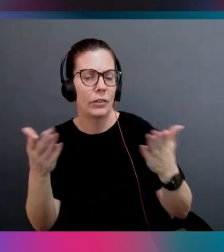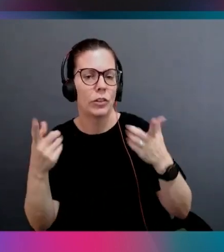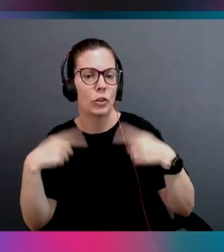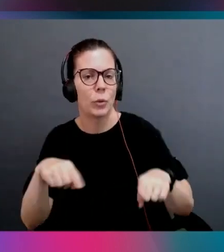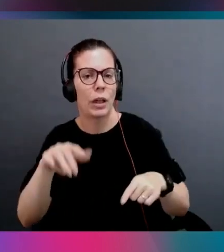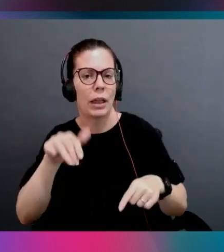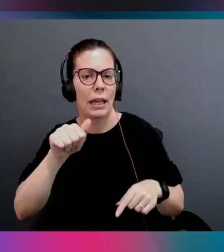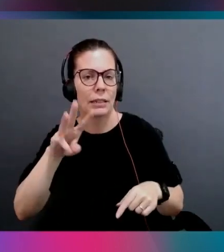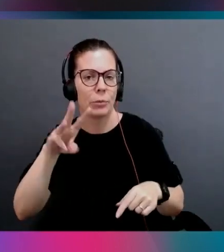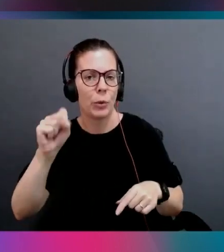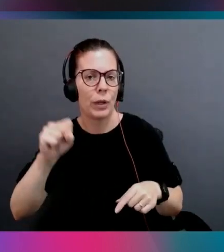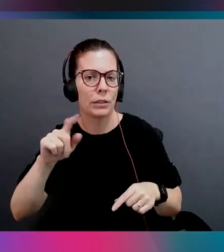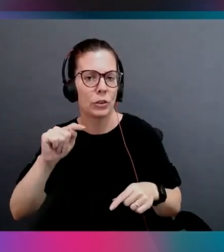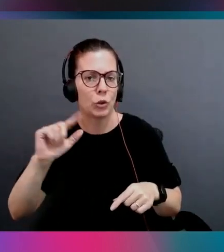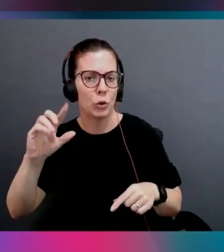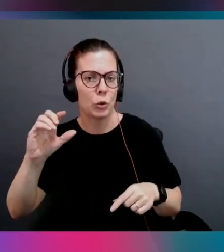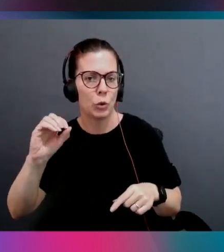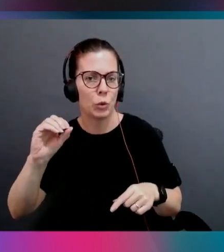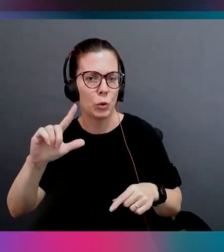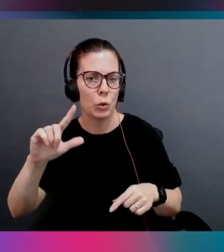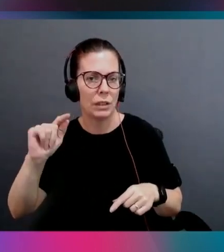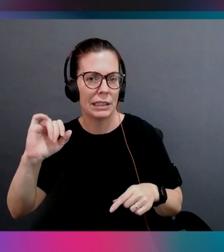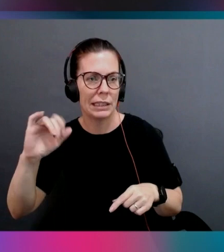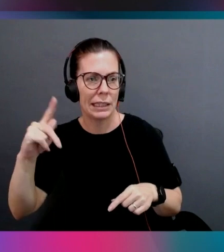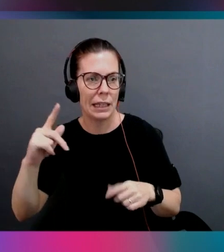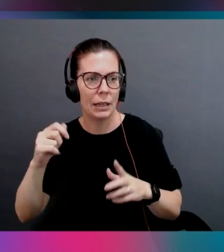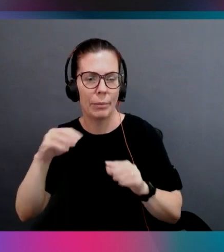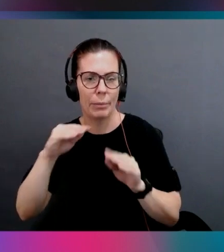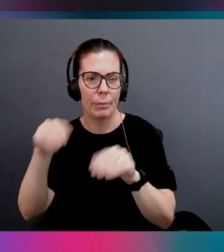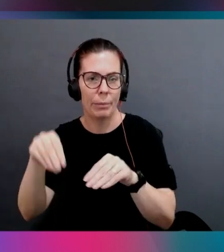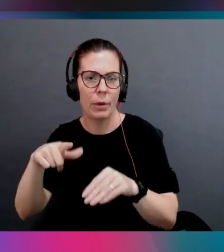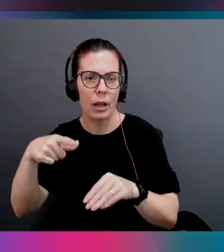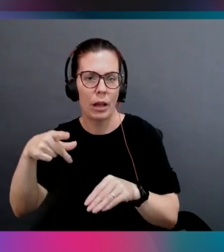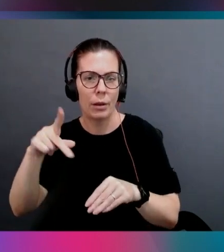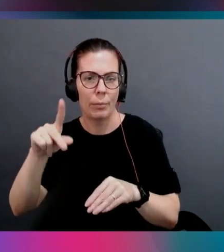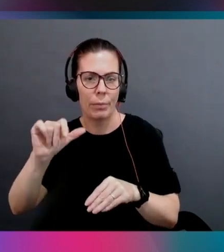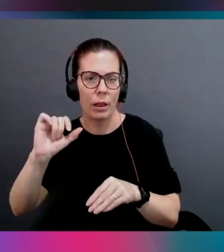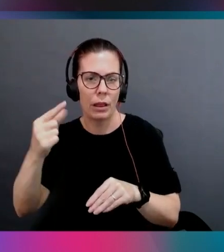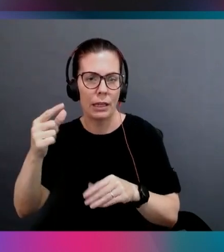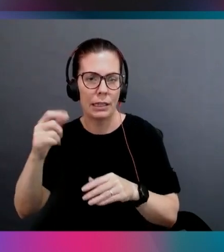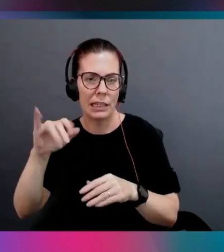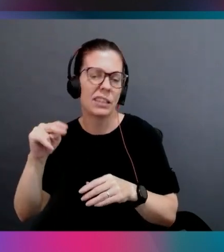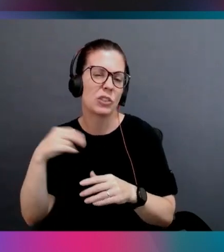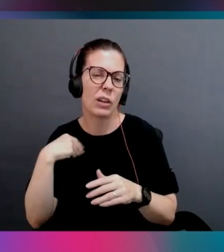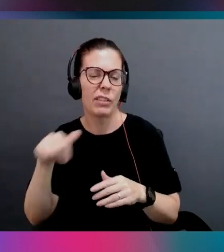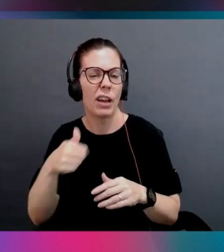plugin, Okay. which is it actually has other AWS services integrated as well. Got it.